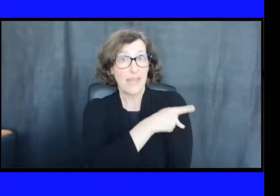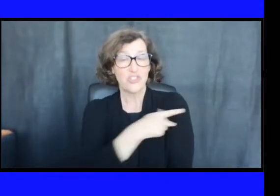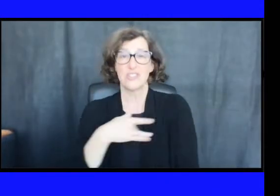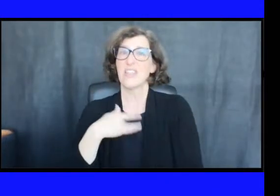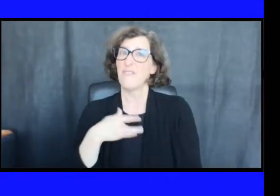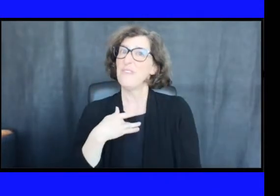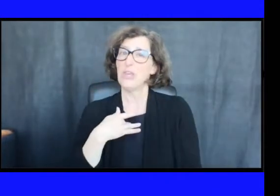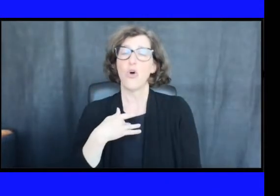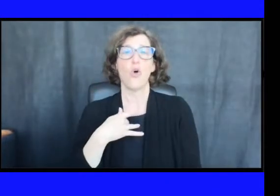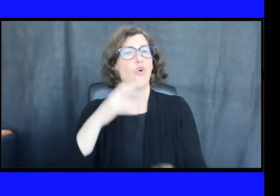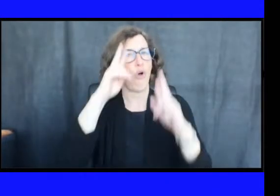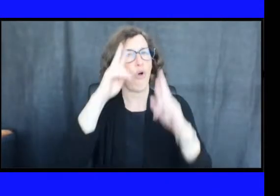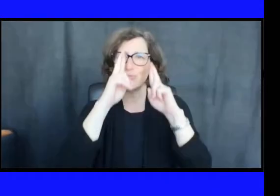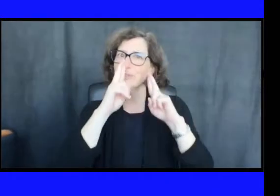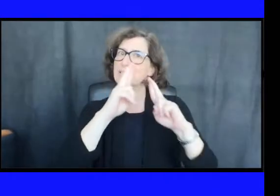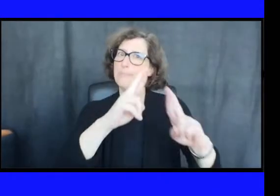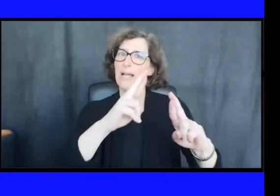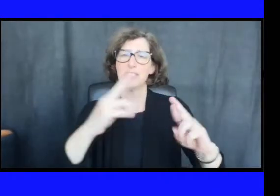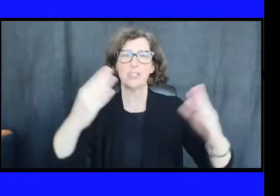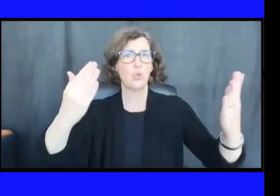Council.